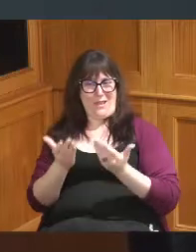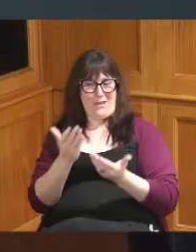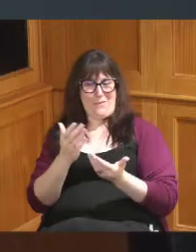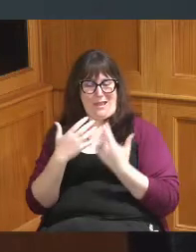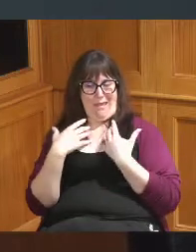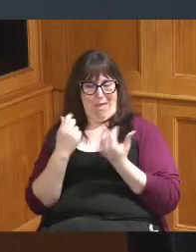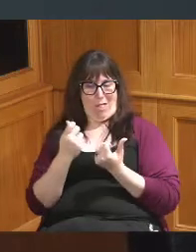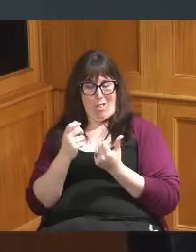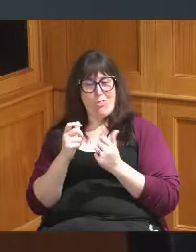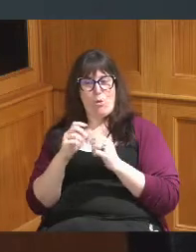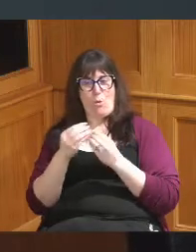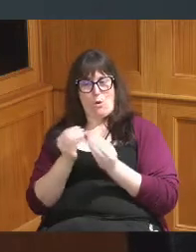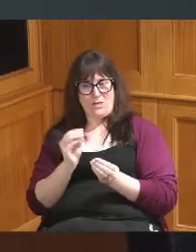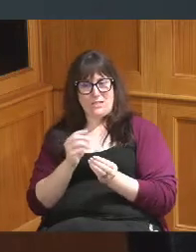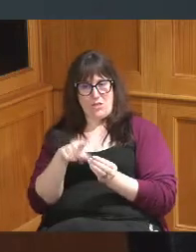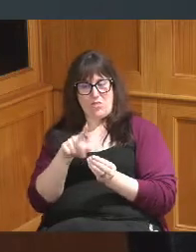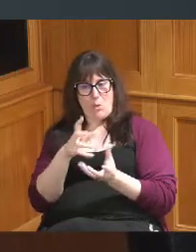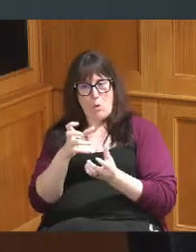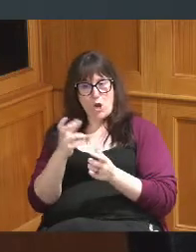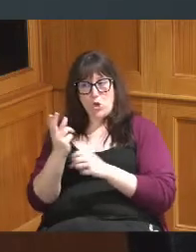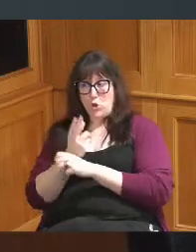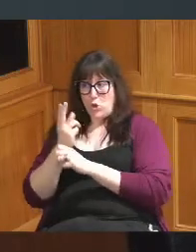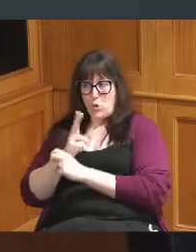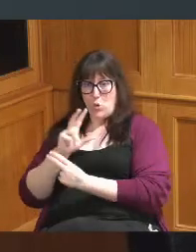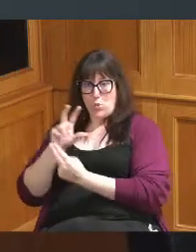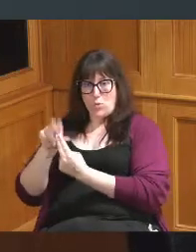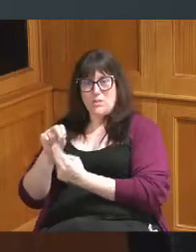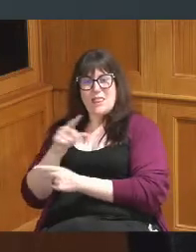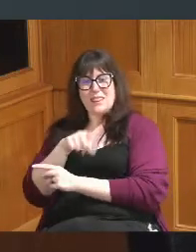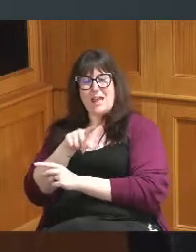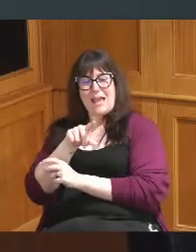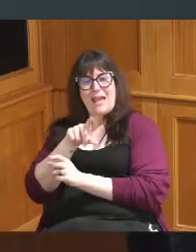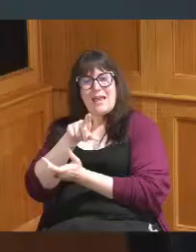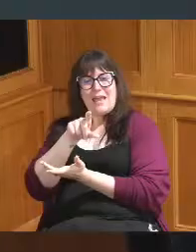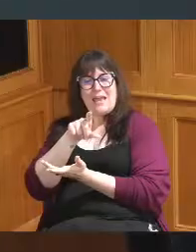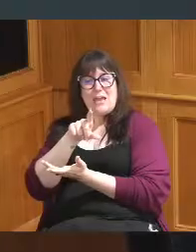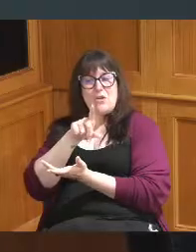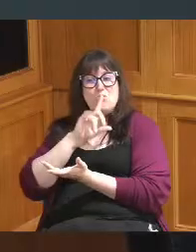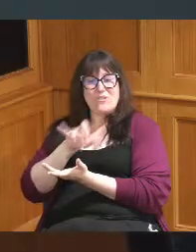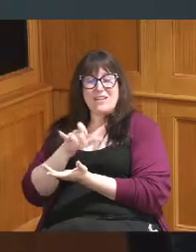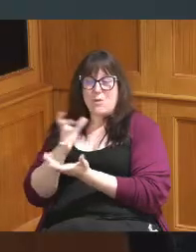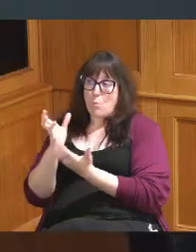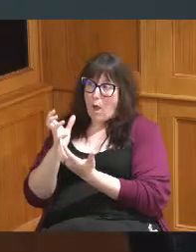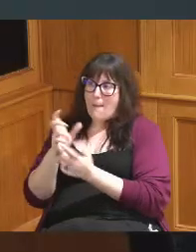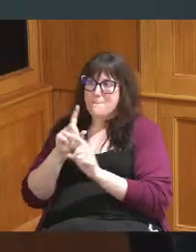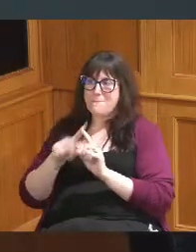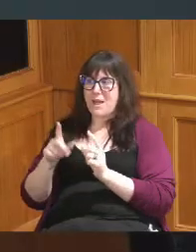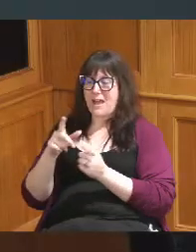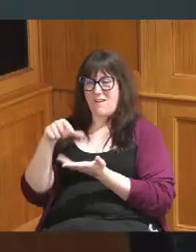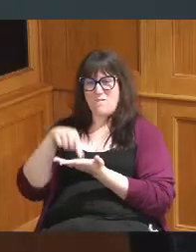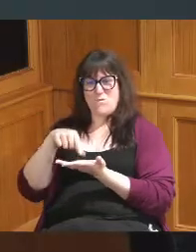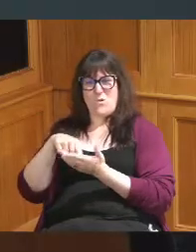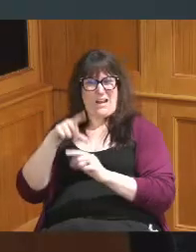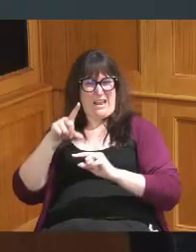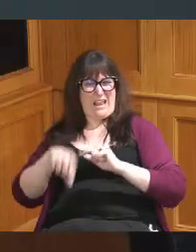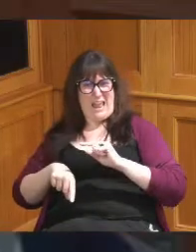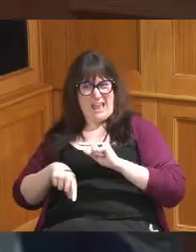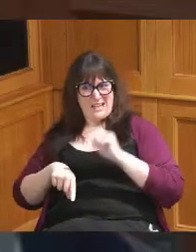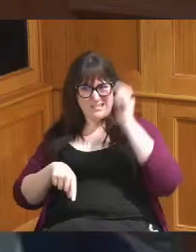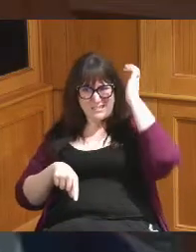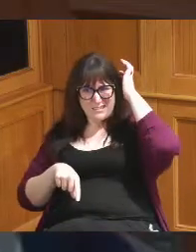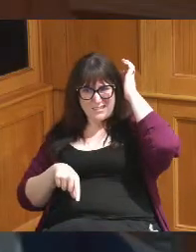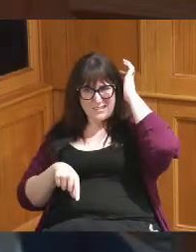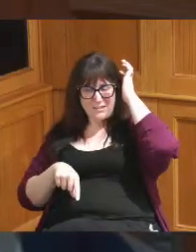health organizations that may want to use this data, that their ability to do that, but maybe not be able to afford it? So